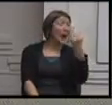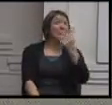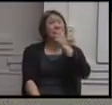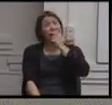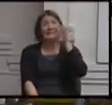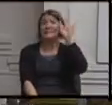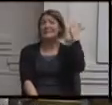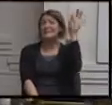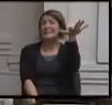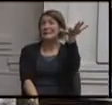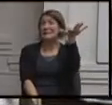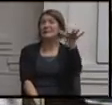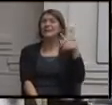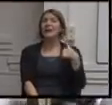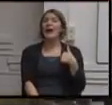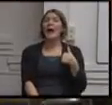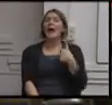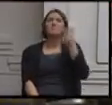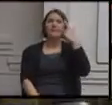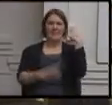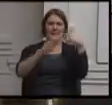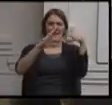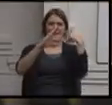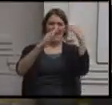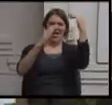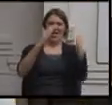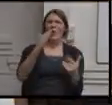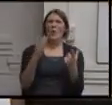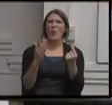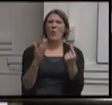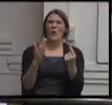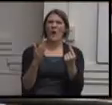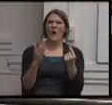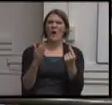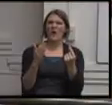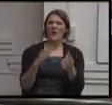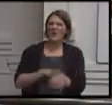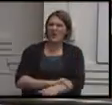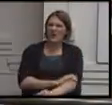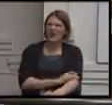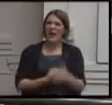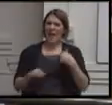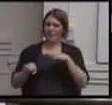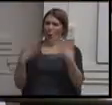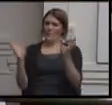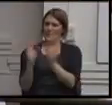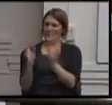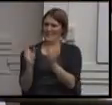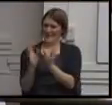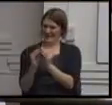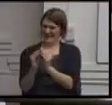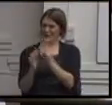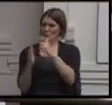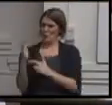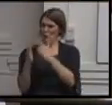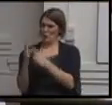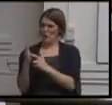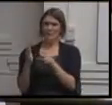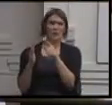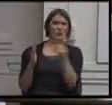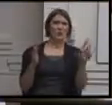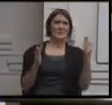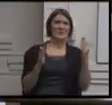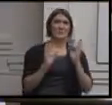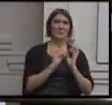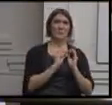Maybe you could, I don't understand this email conversation. I mean, open meeting laws being what they are, it sounds like you all have been